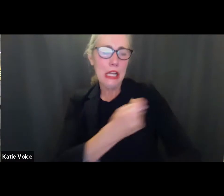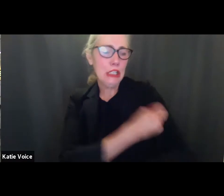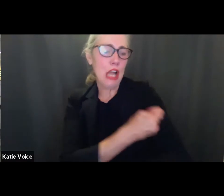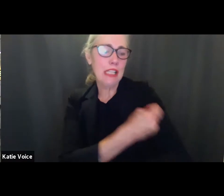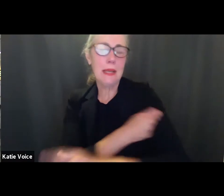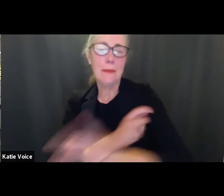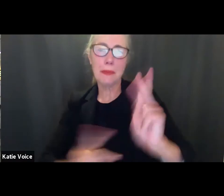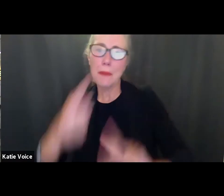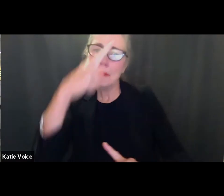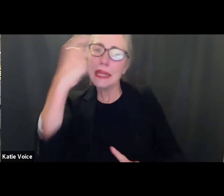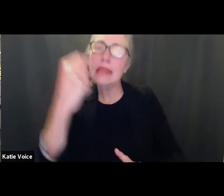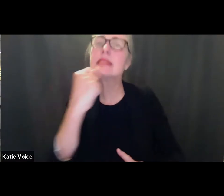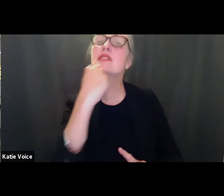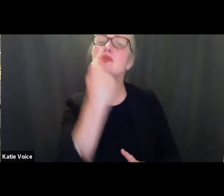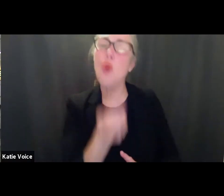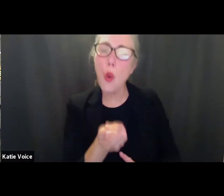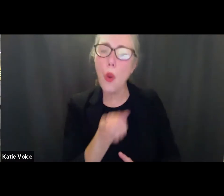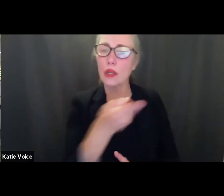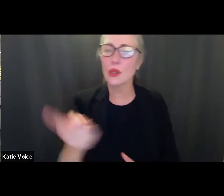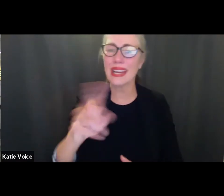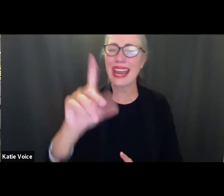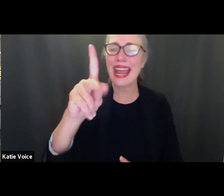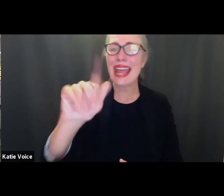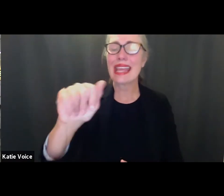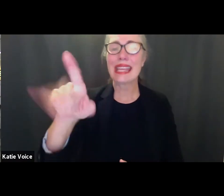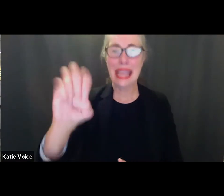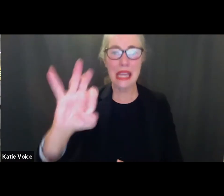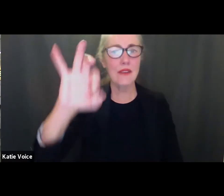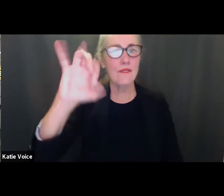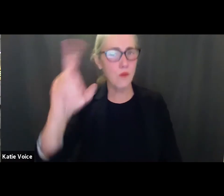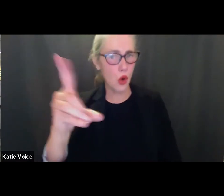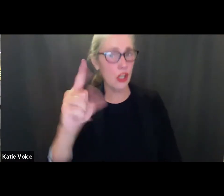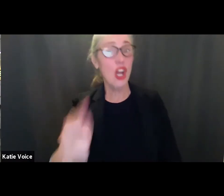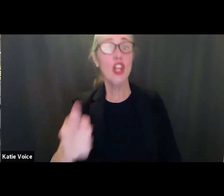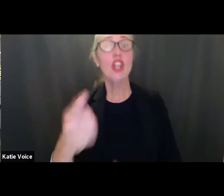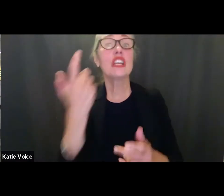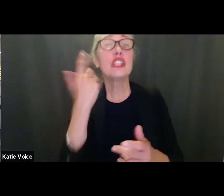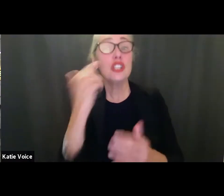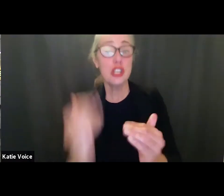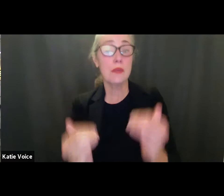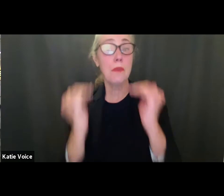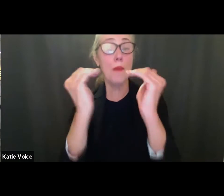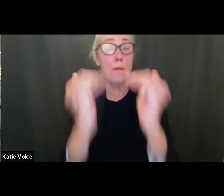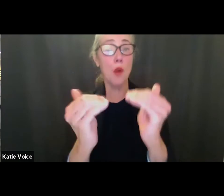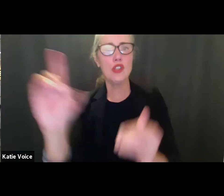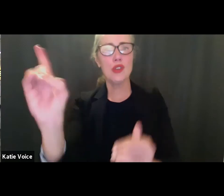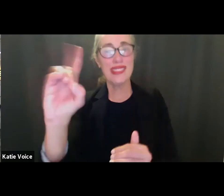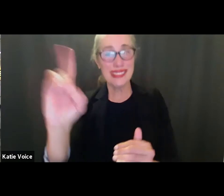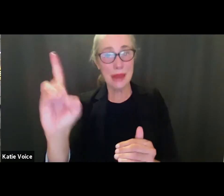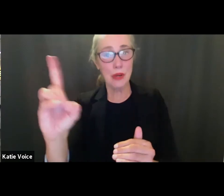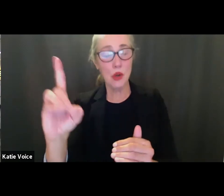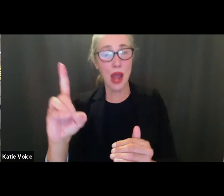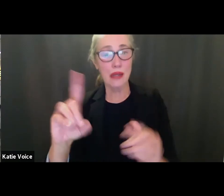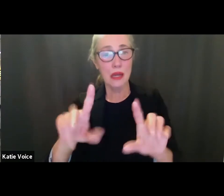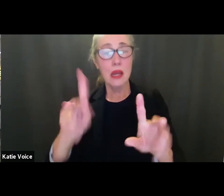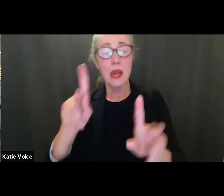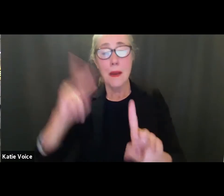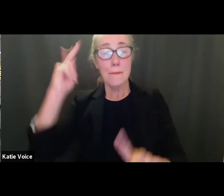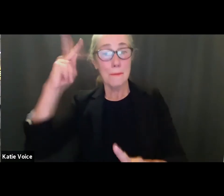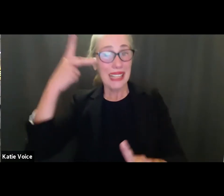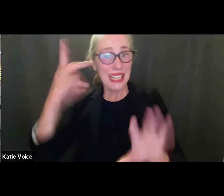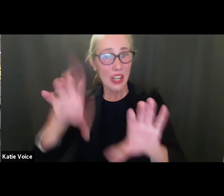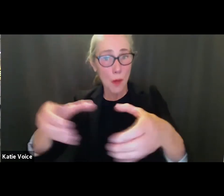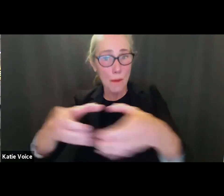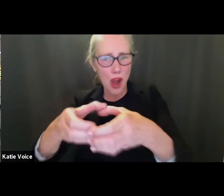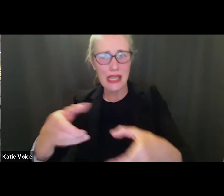because they're being told to do it. Kate Ford looks like she just got a promotion in the Democratic Party. She's so happy. Kate Ford, how much